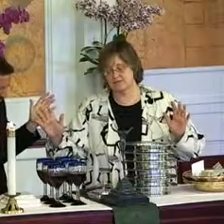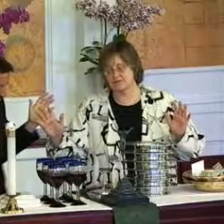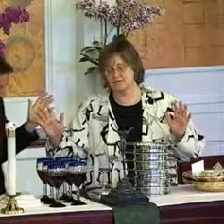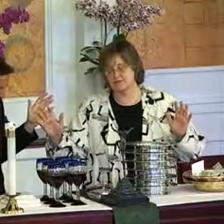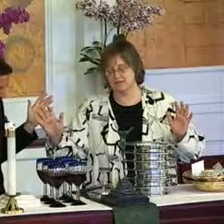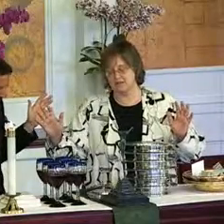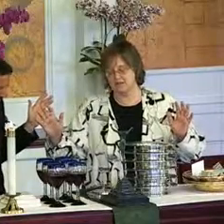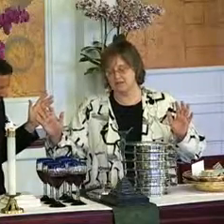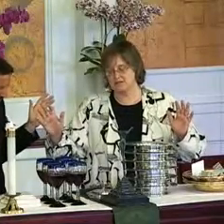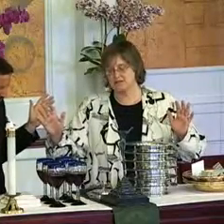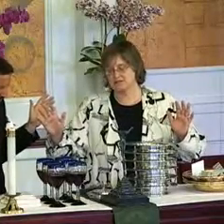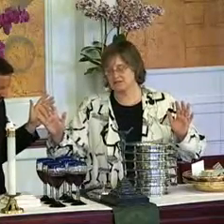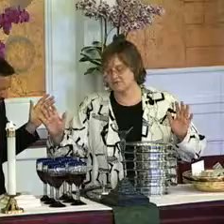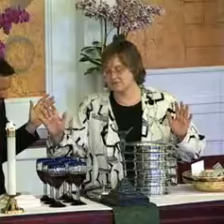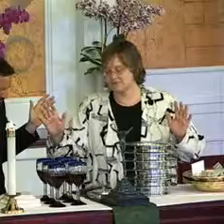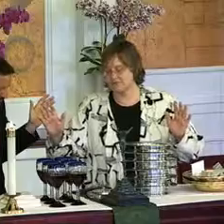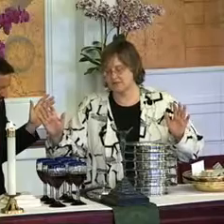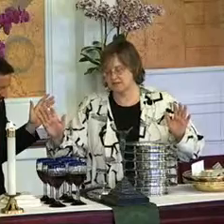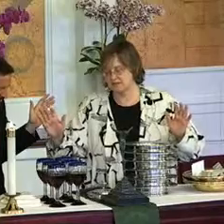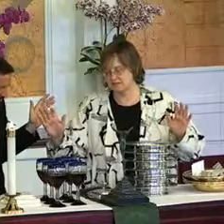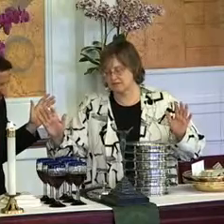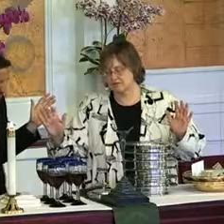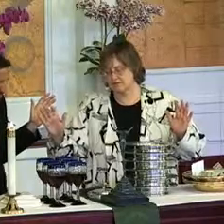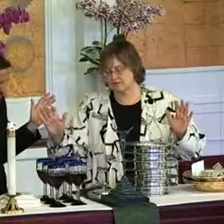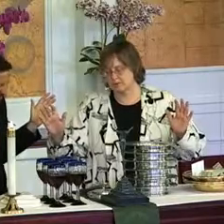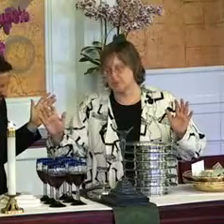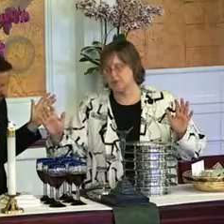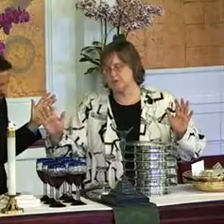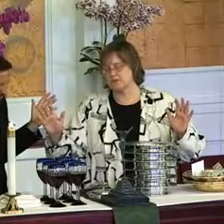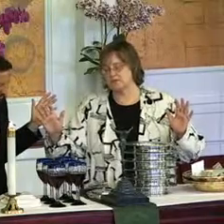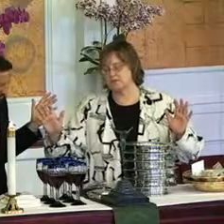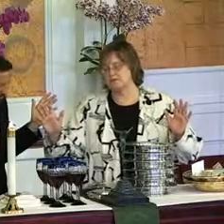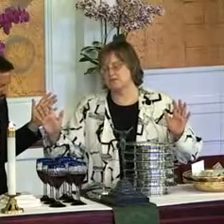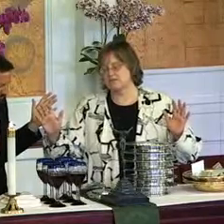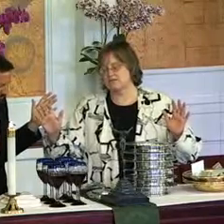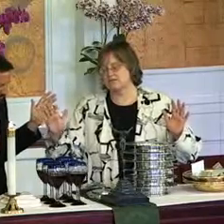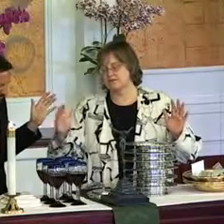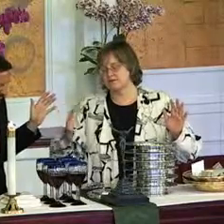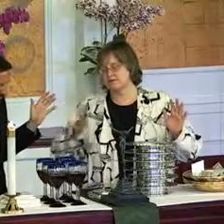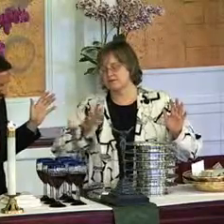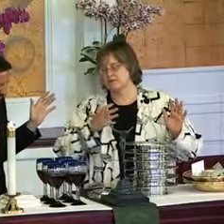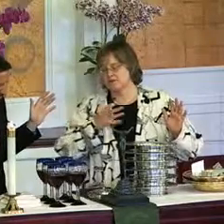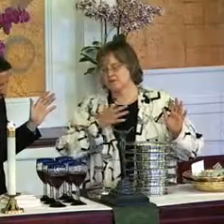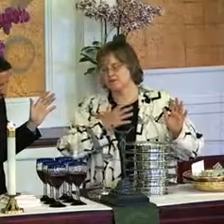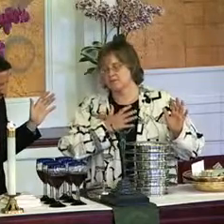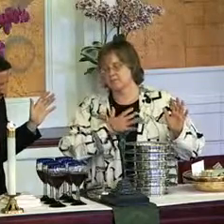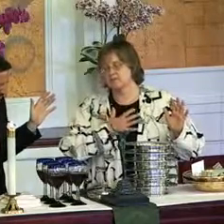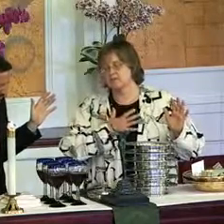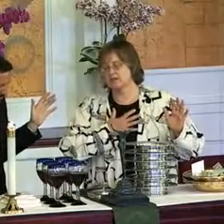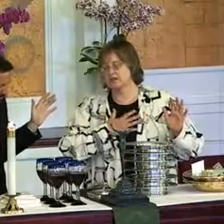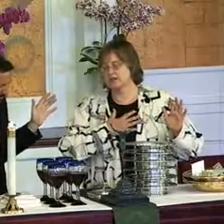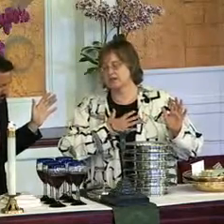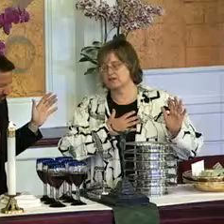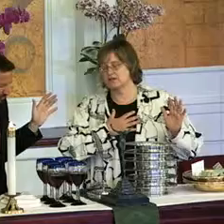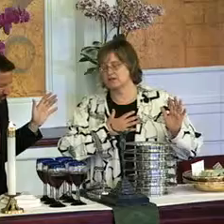sacrifice given freely, so that each of us might live. Might we receive, may